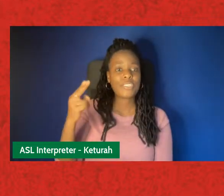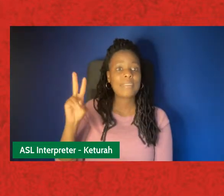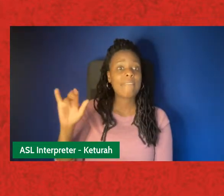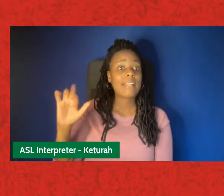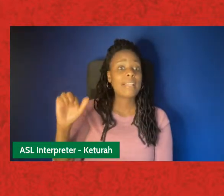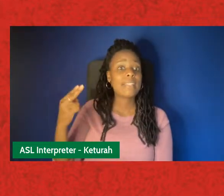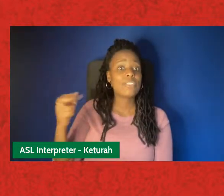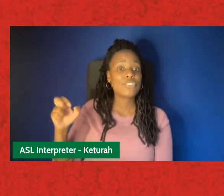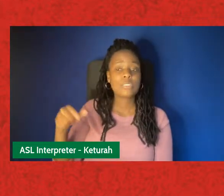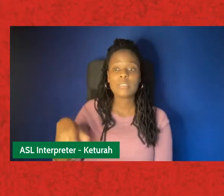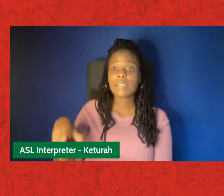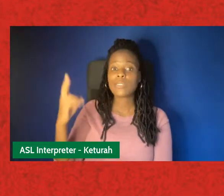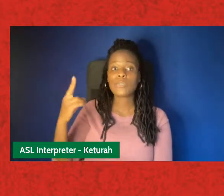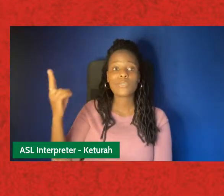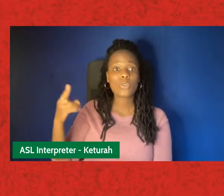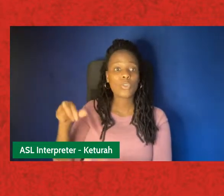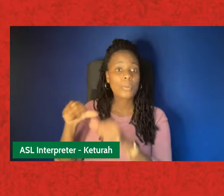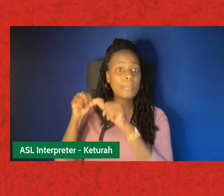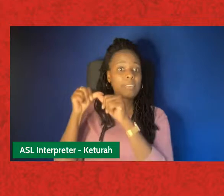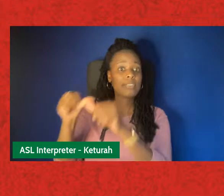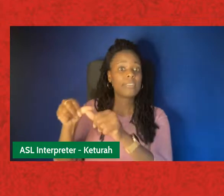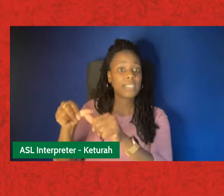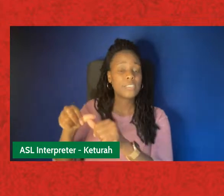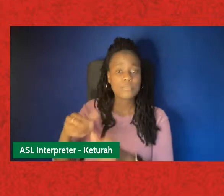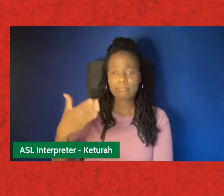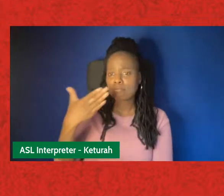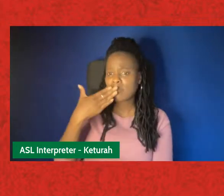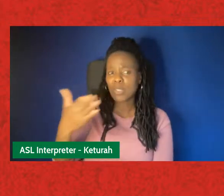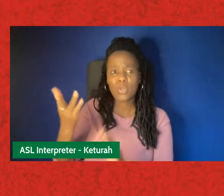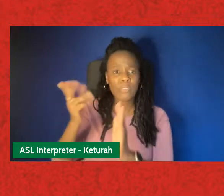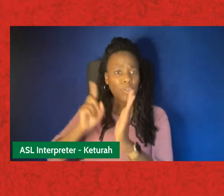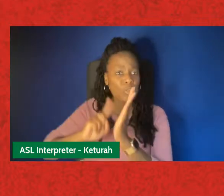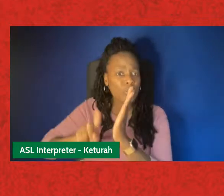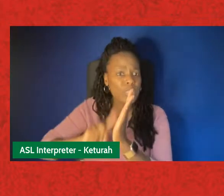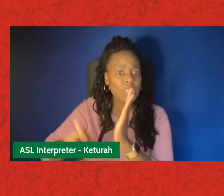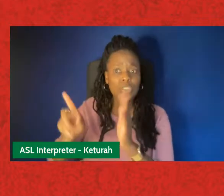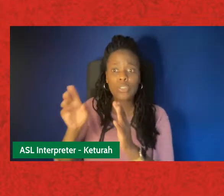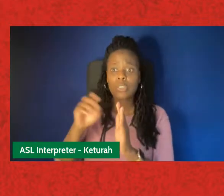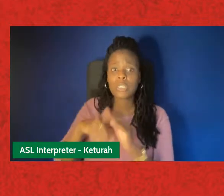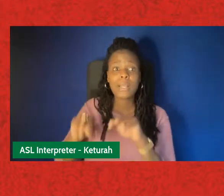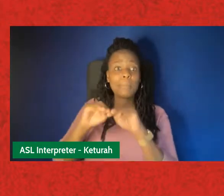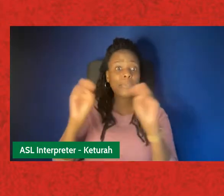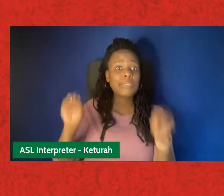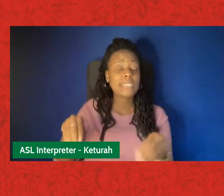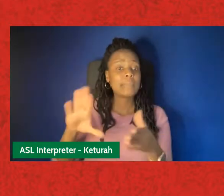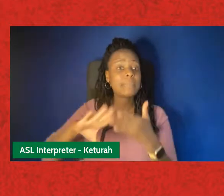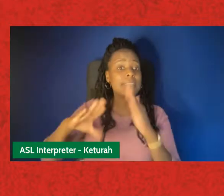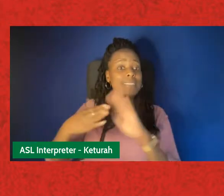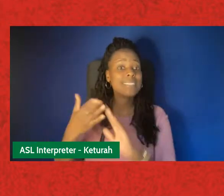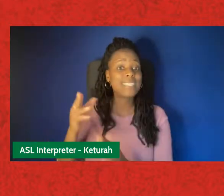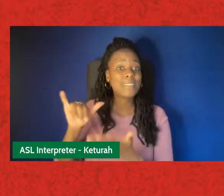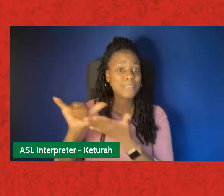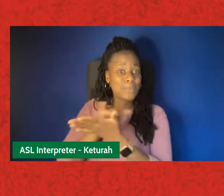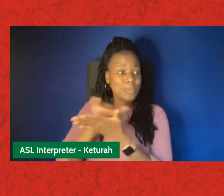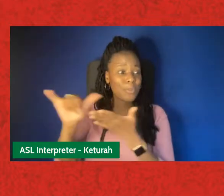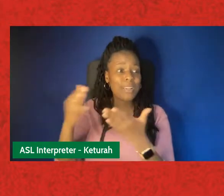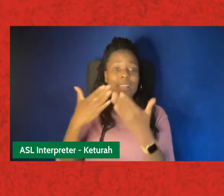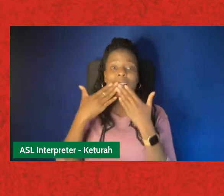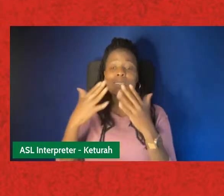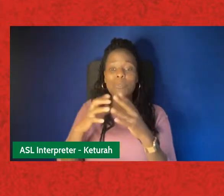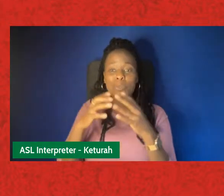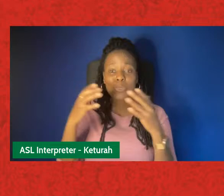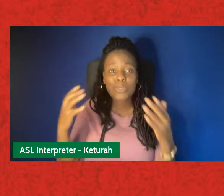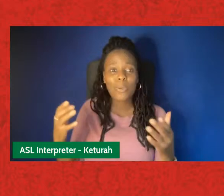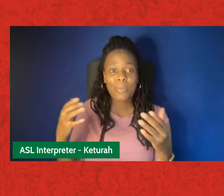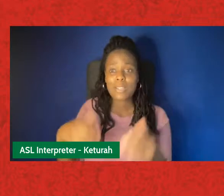Preservation. Thank you for all the research that you did. Thank you, the Museum of the City of New York. Thank you for coming along with us. Thank